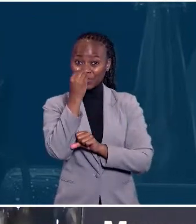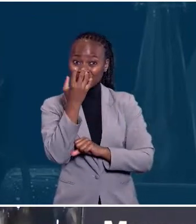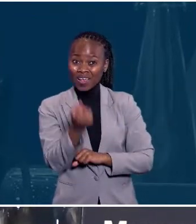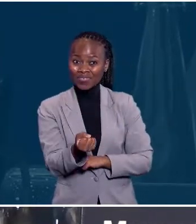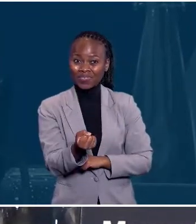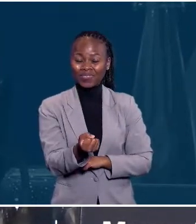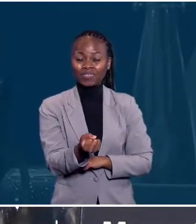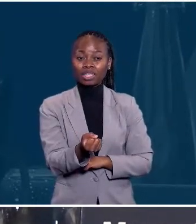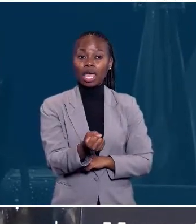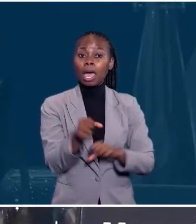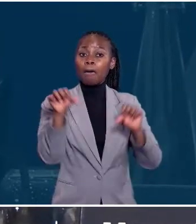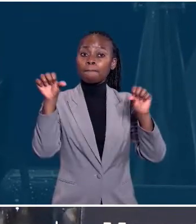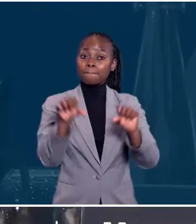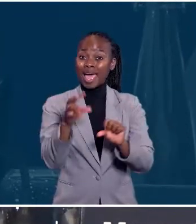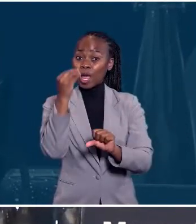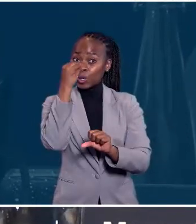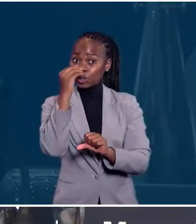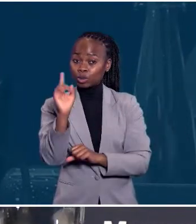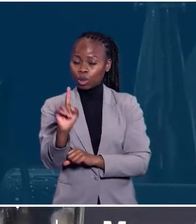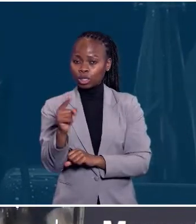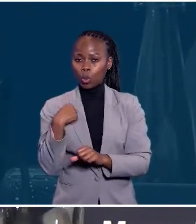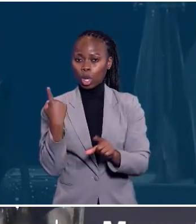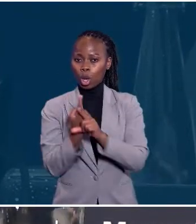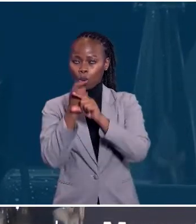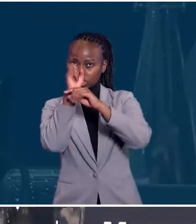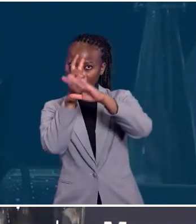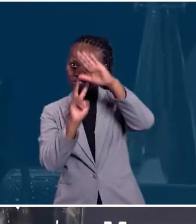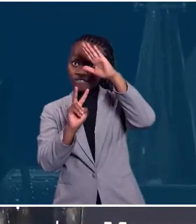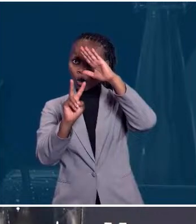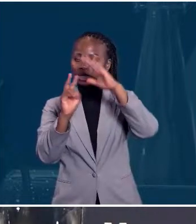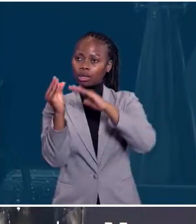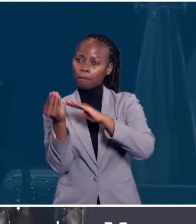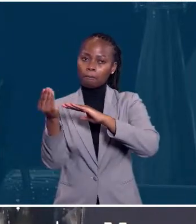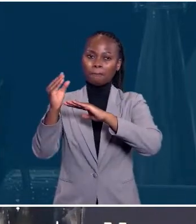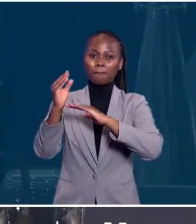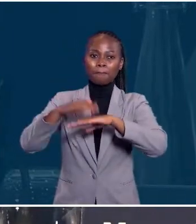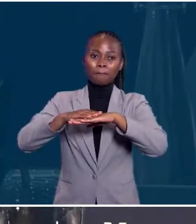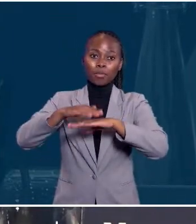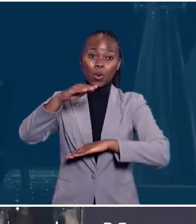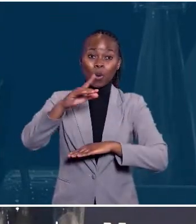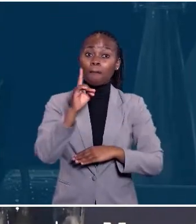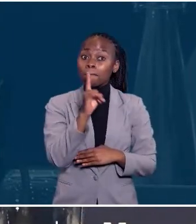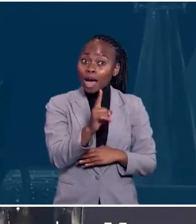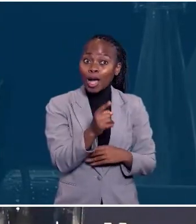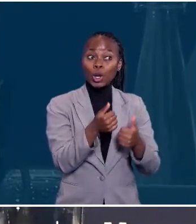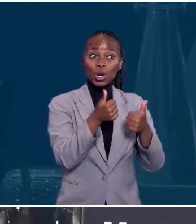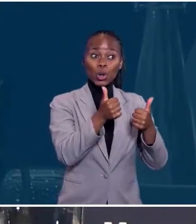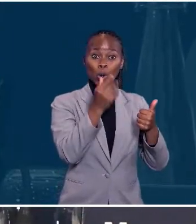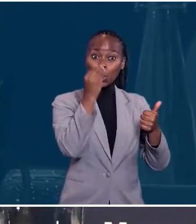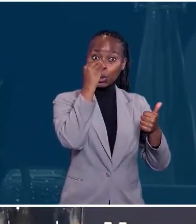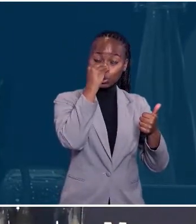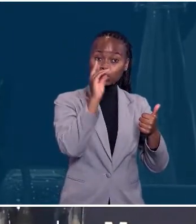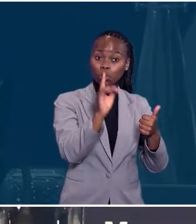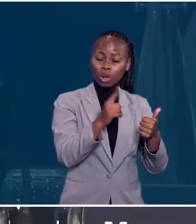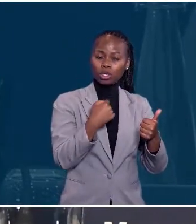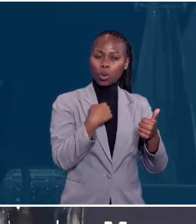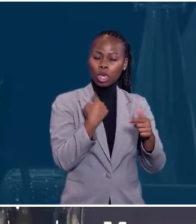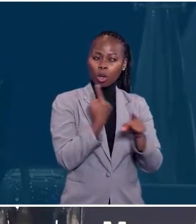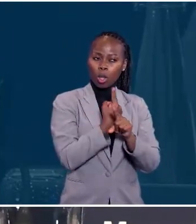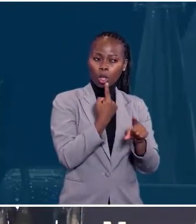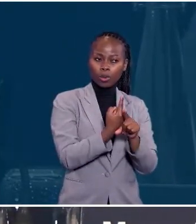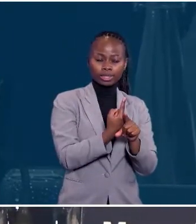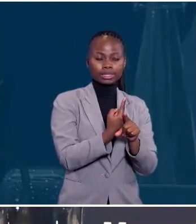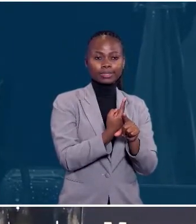we consistently overestimate gross fixed capital formation. The good news is that we continuously